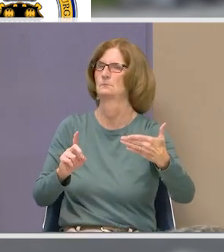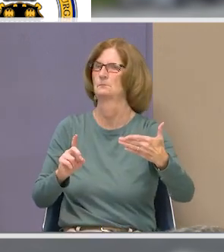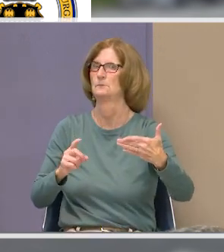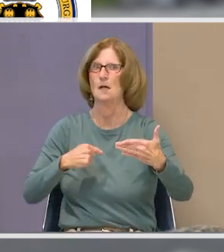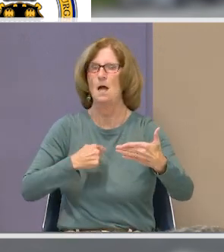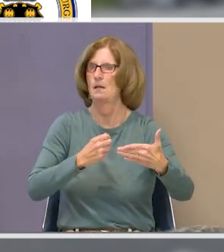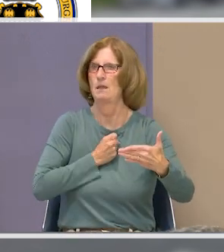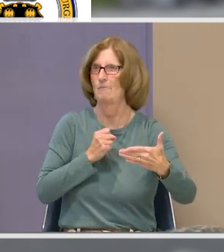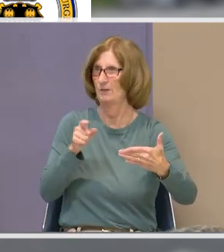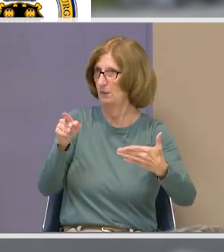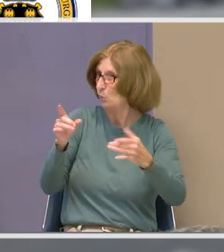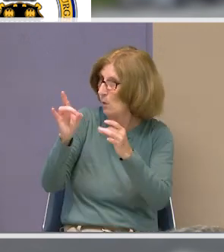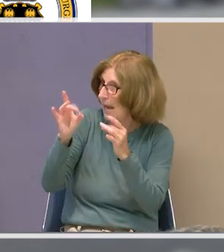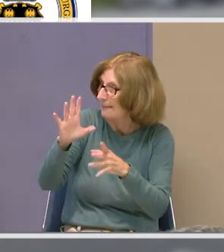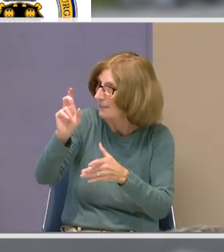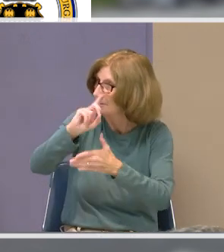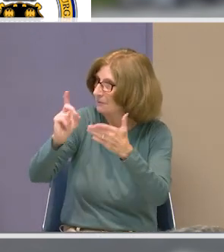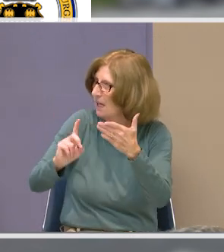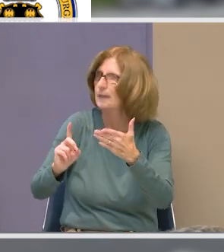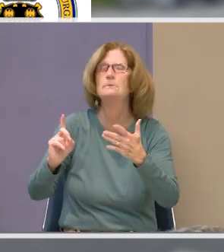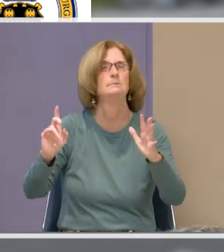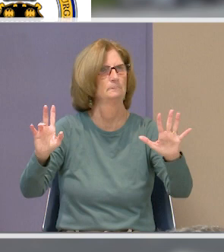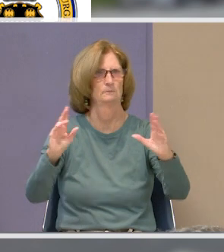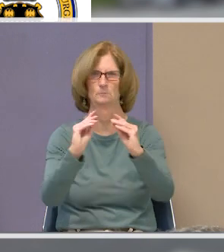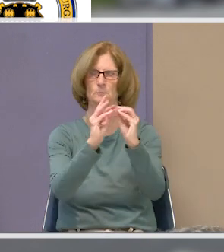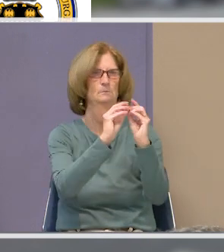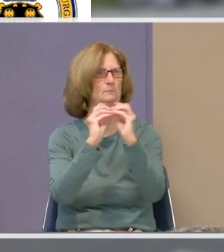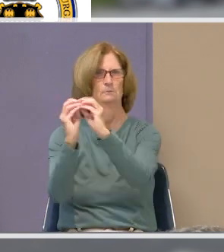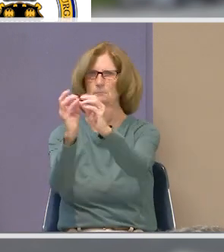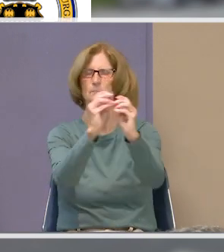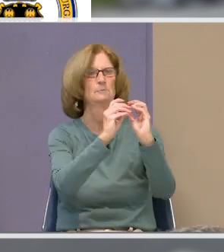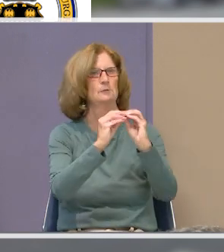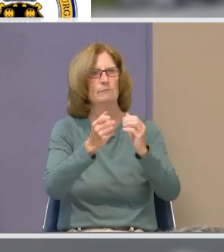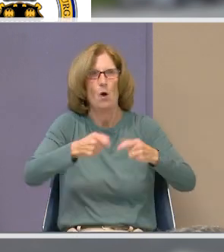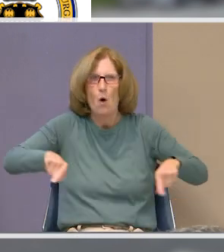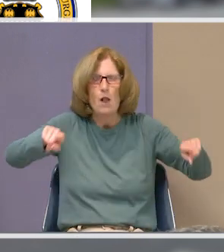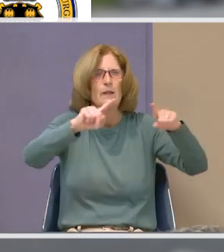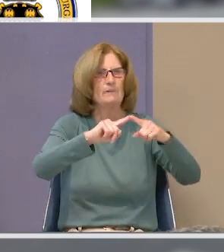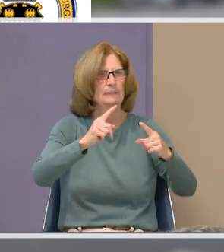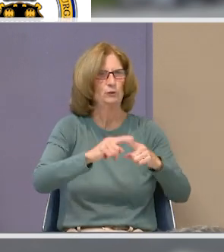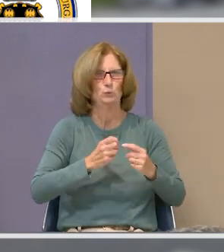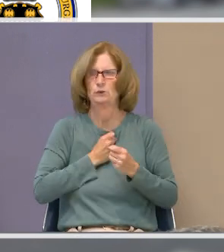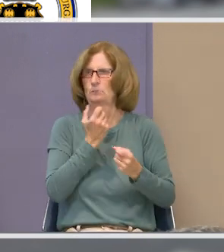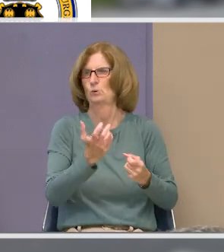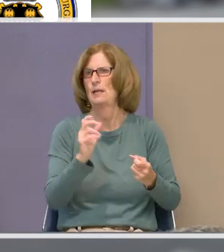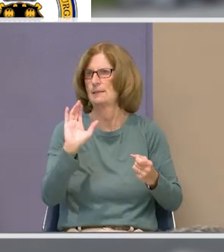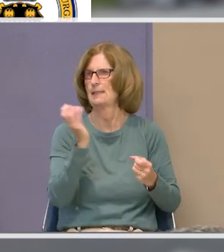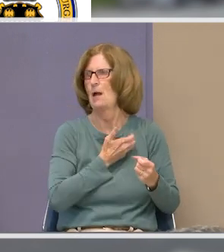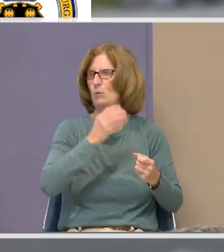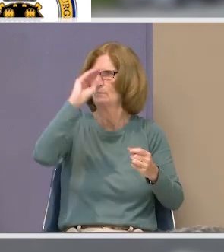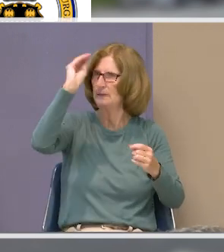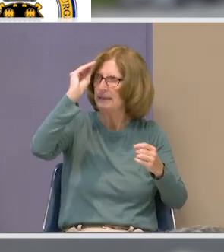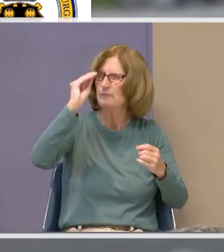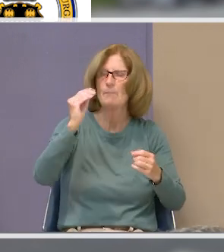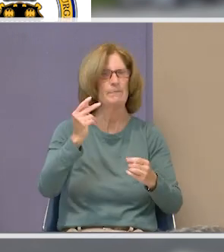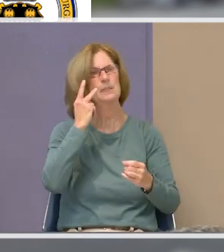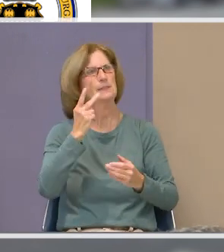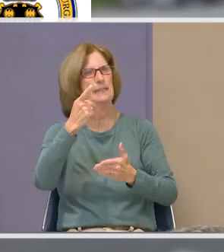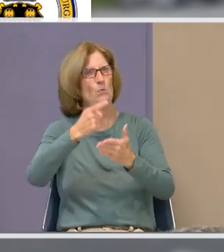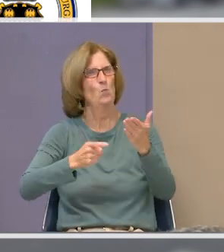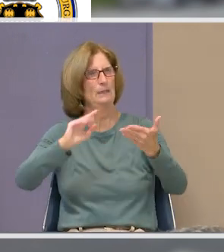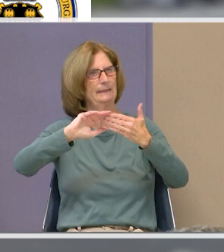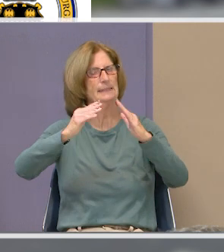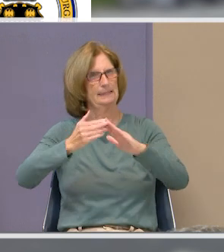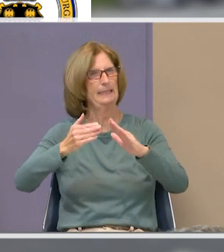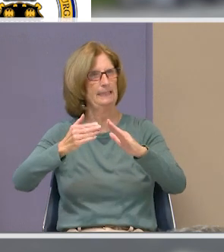may hate the design, but this is really just an opportunity for folks to see what the city's proposed, provide